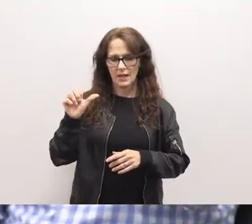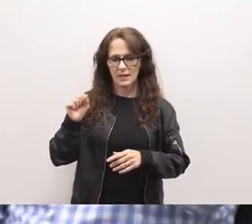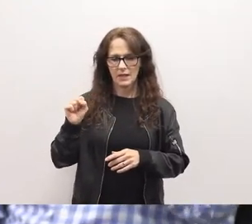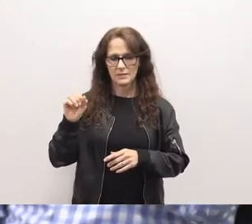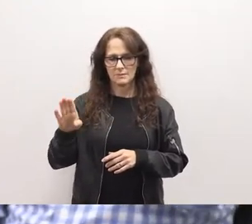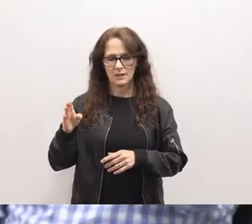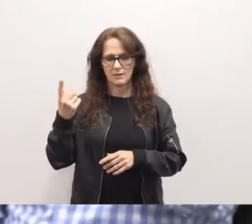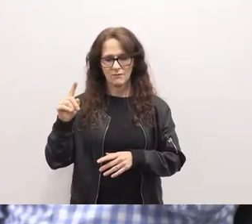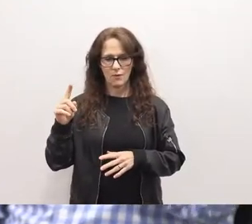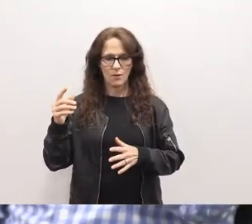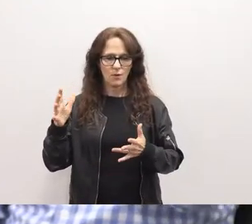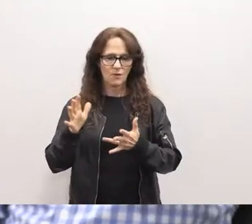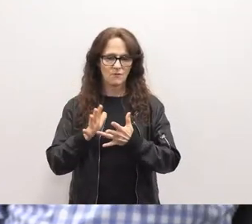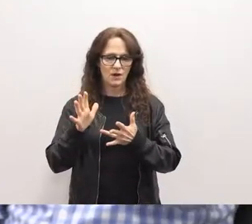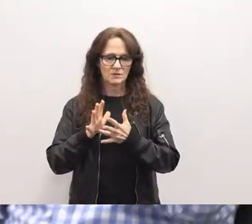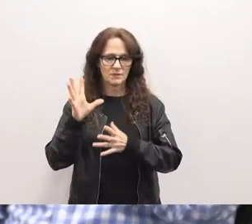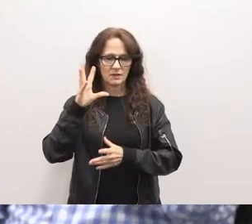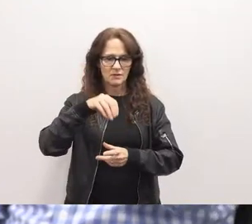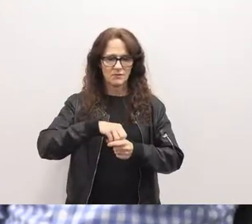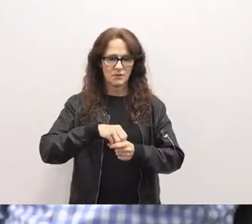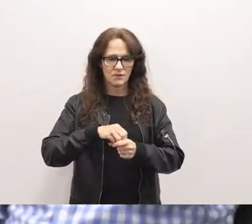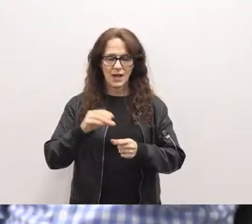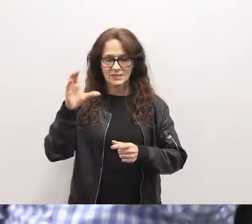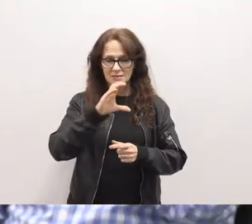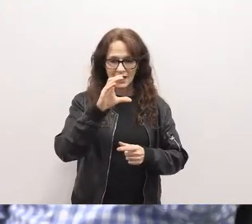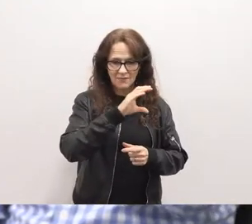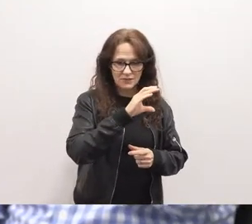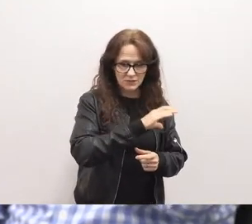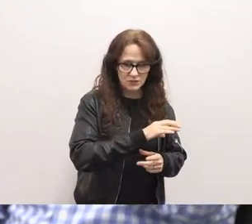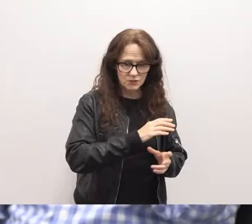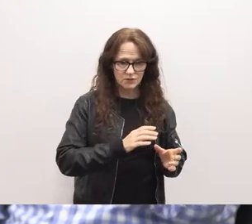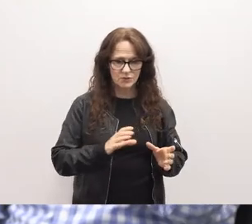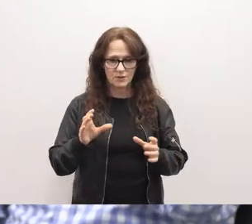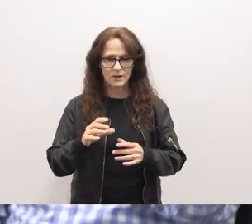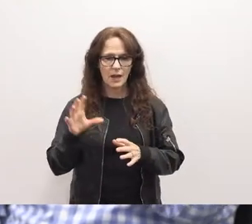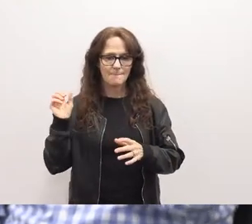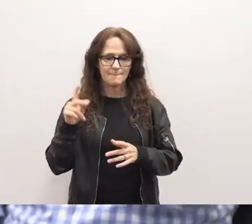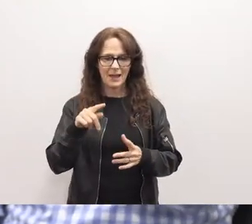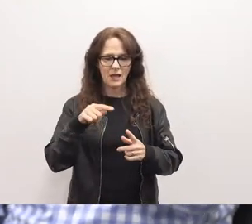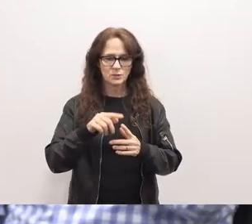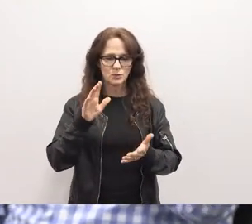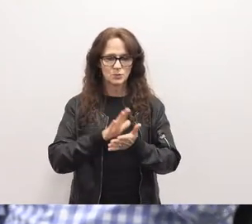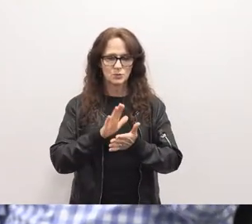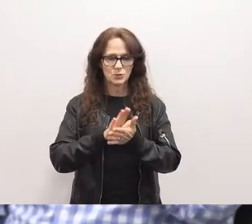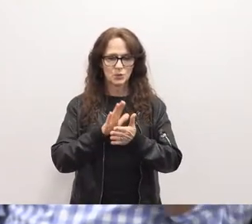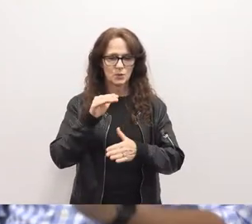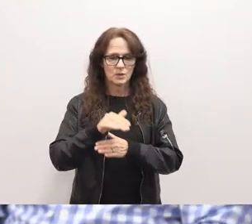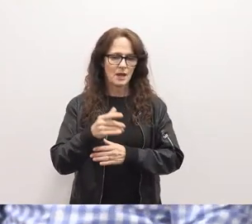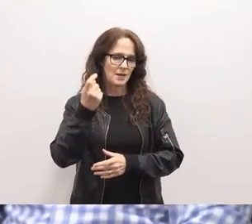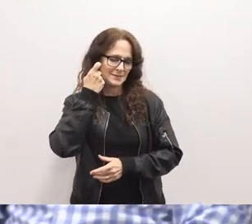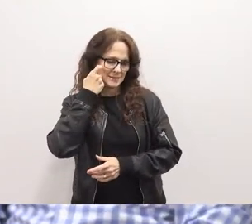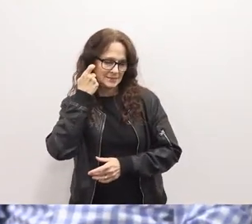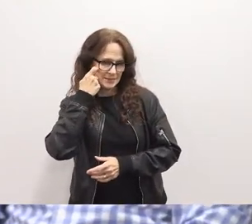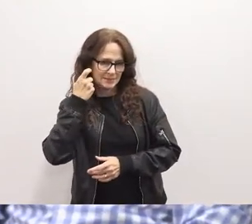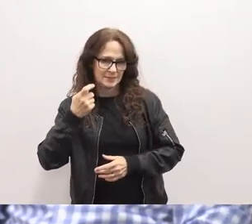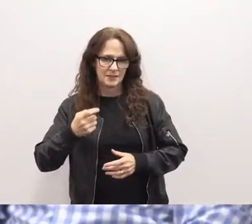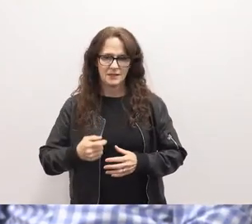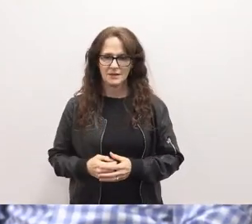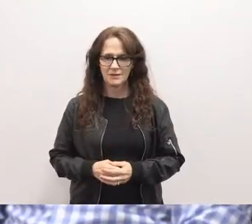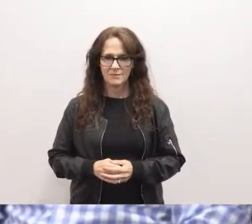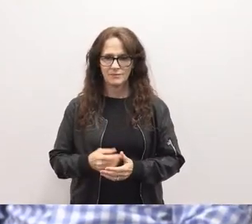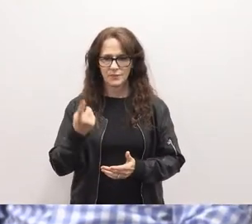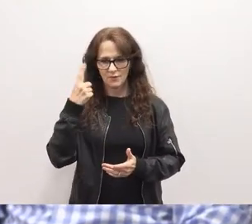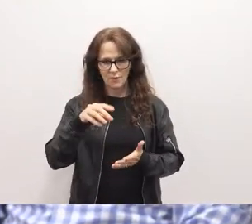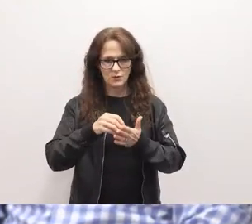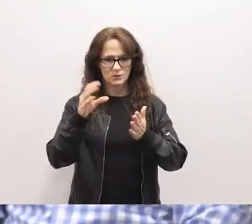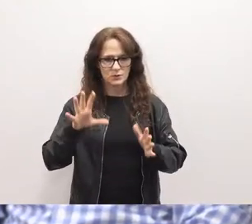more freshman participation, like a scavenger hunt. And we also held a back-to-school night recently for